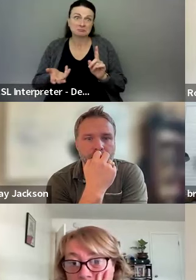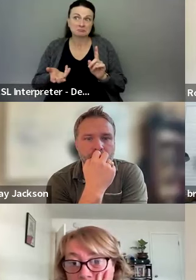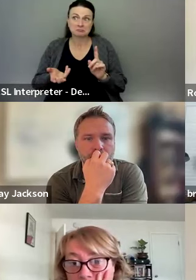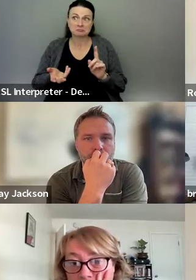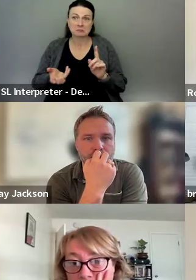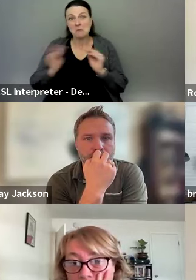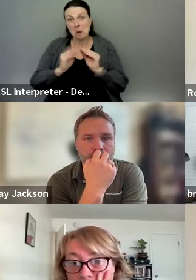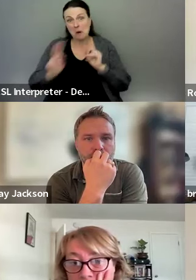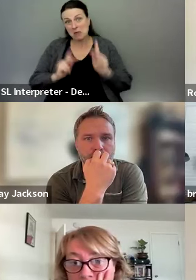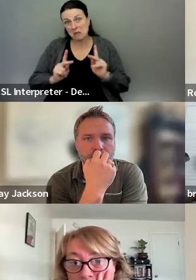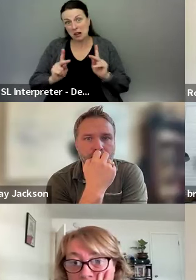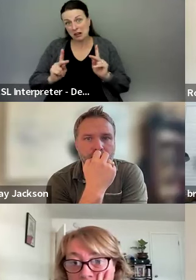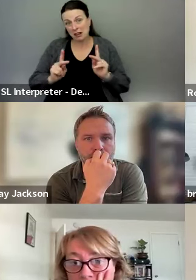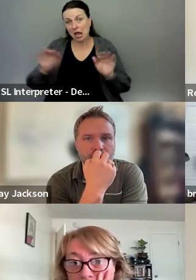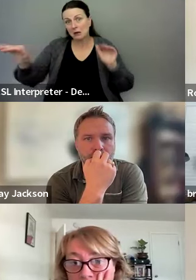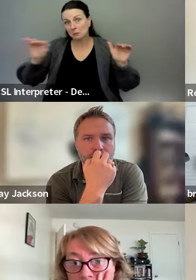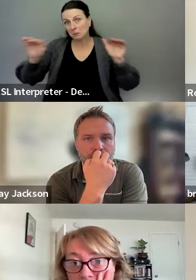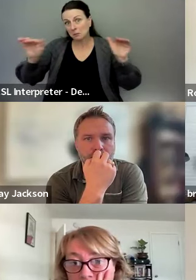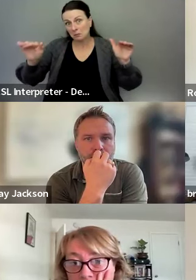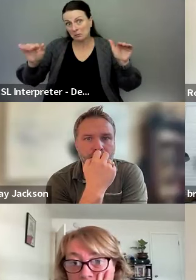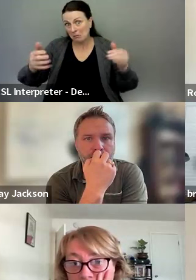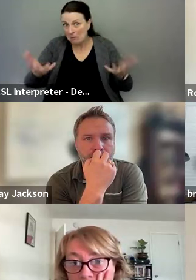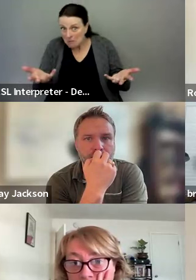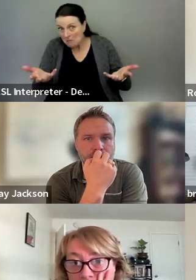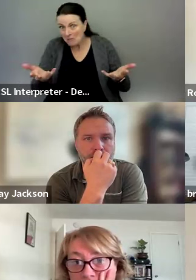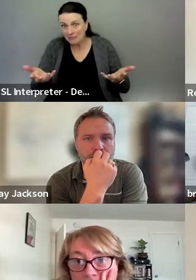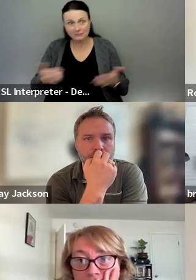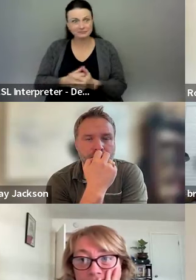the more people we, yeah.